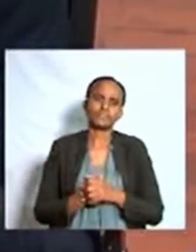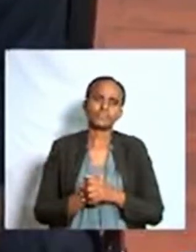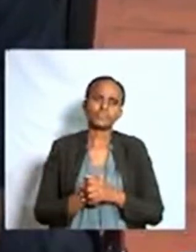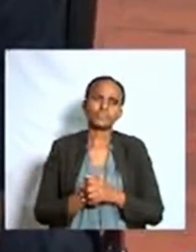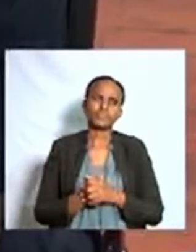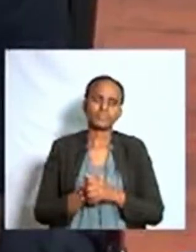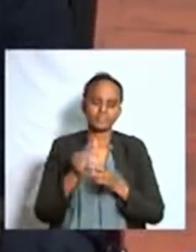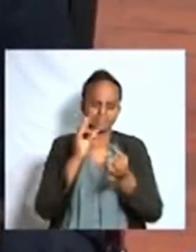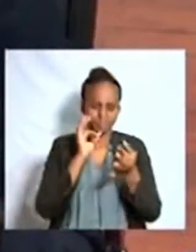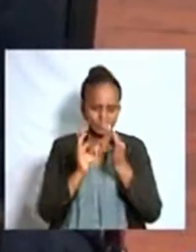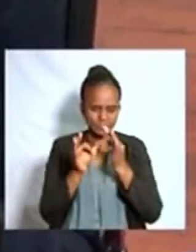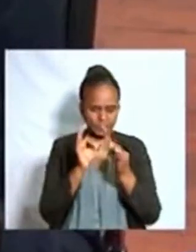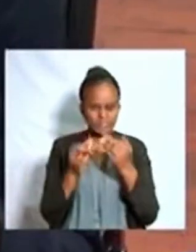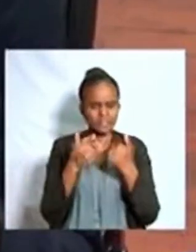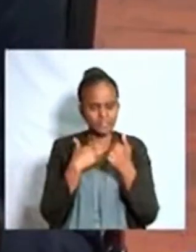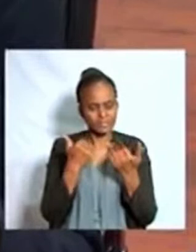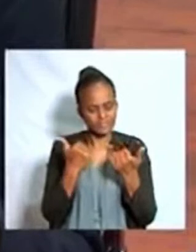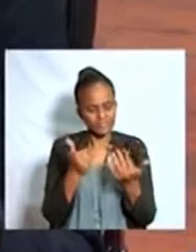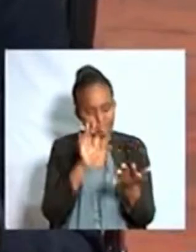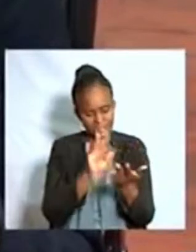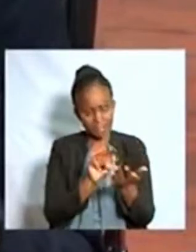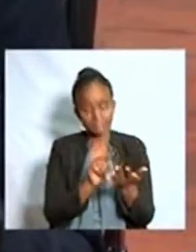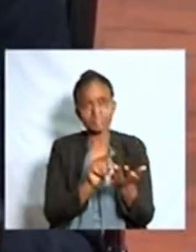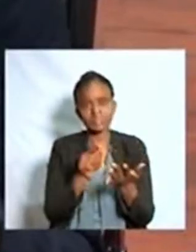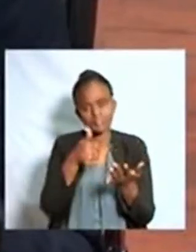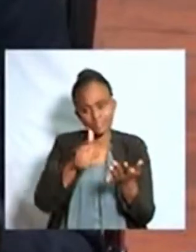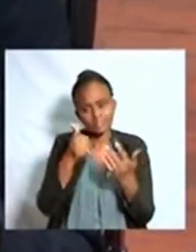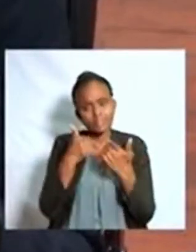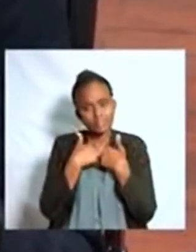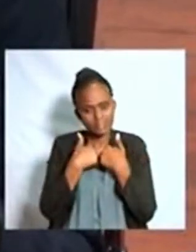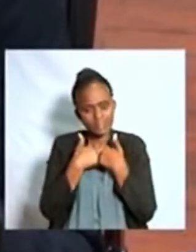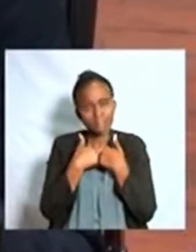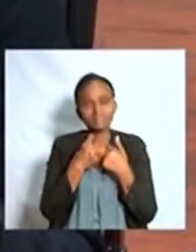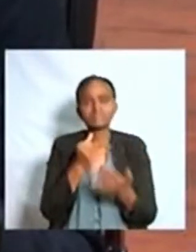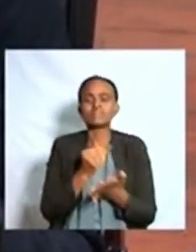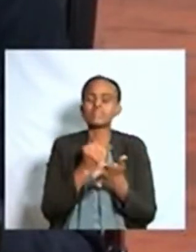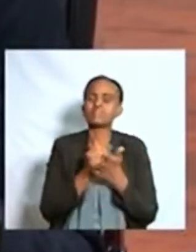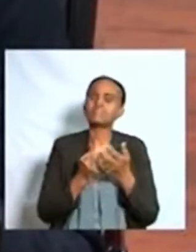If there is the engagement now, do you have the backing